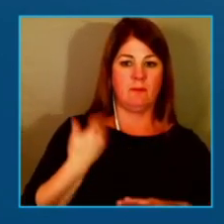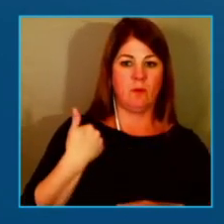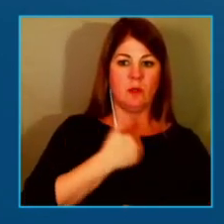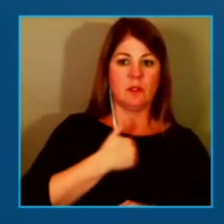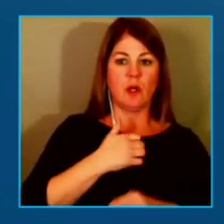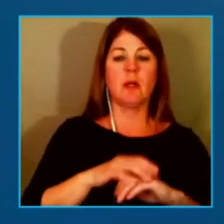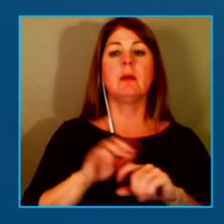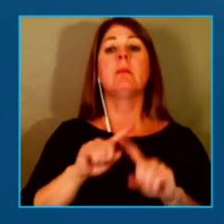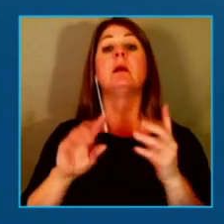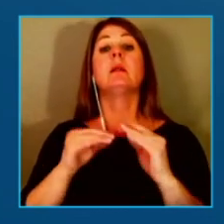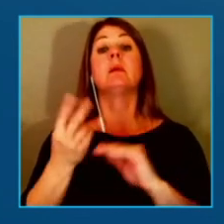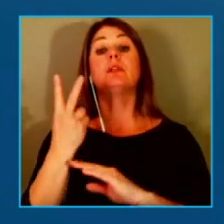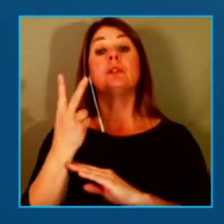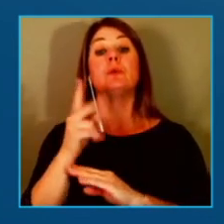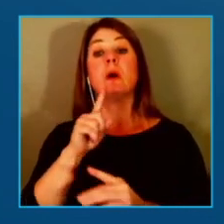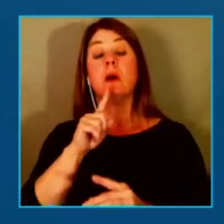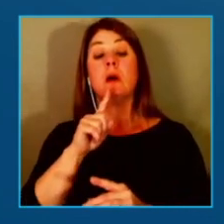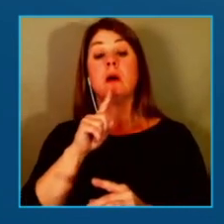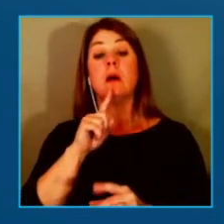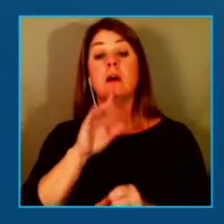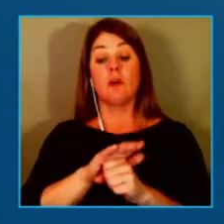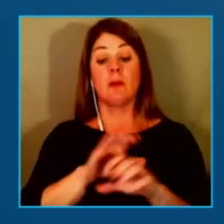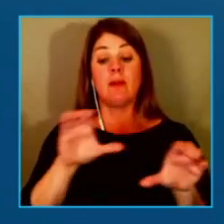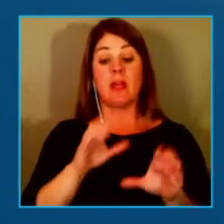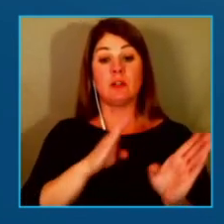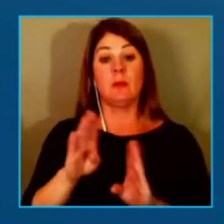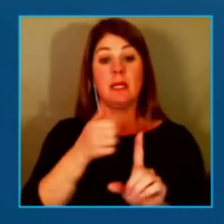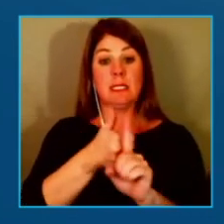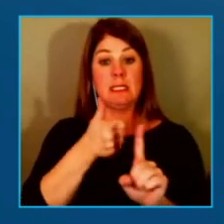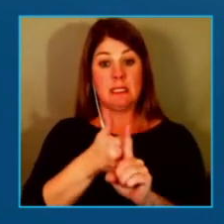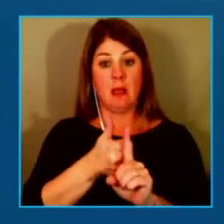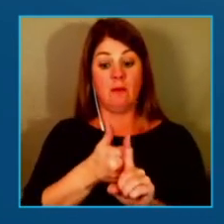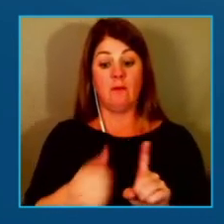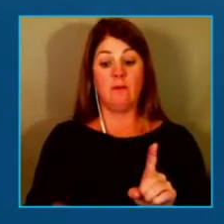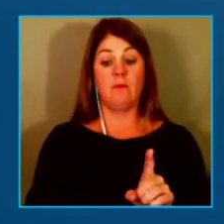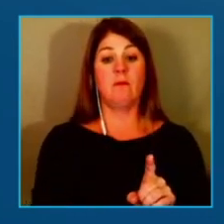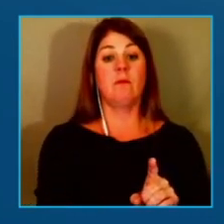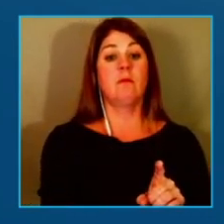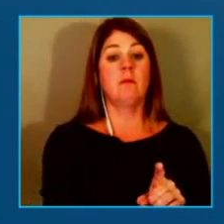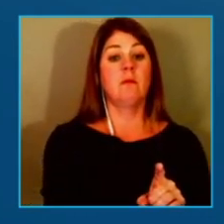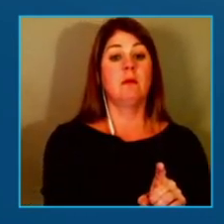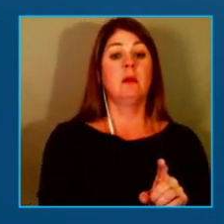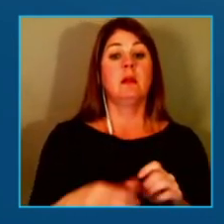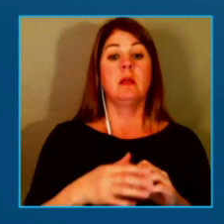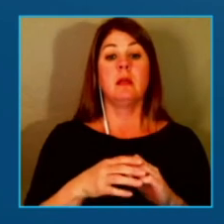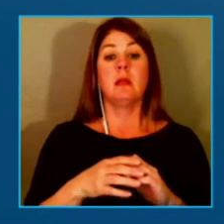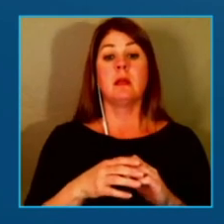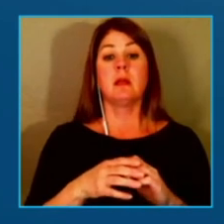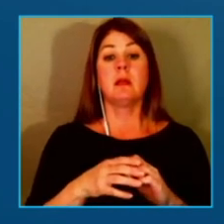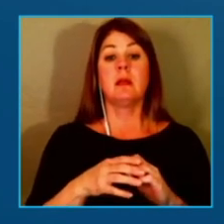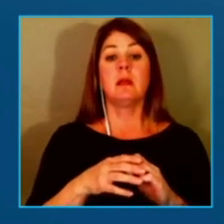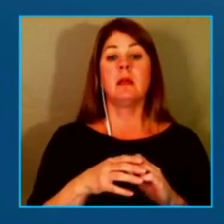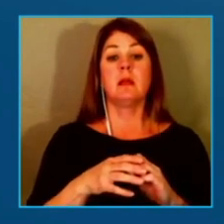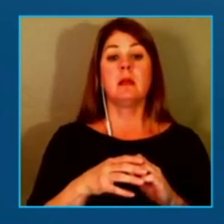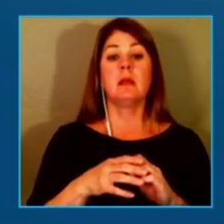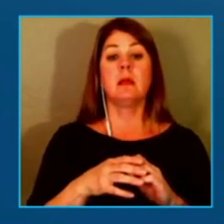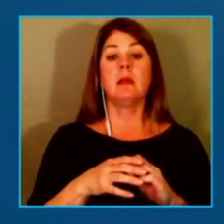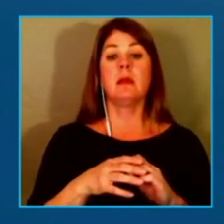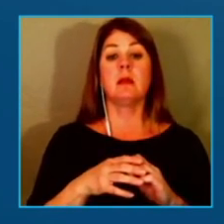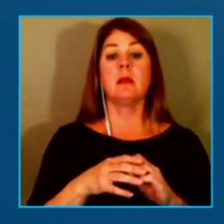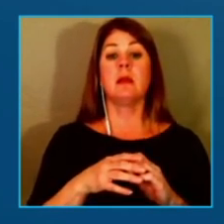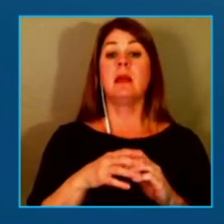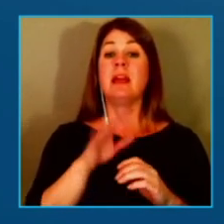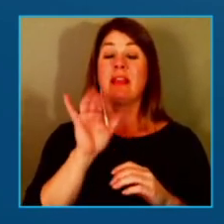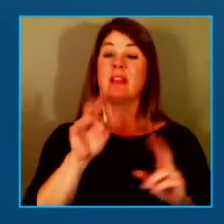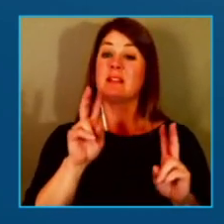the affirmative action plan itself, if you look at the amendments proposed by Ms. Vickers, is very,